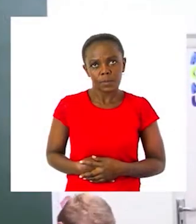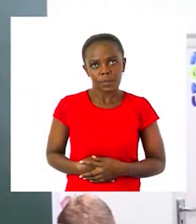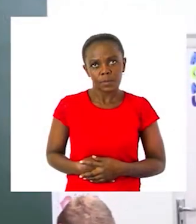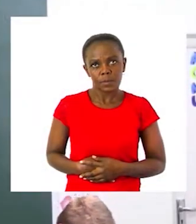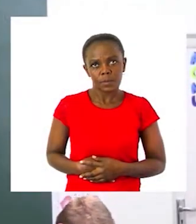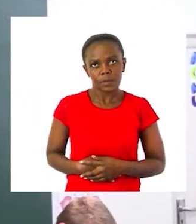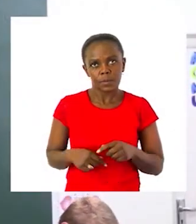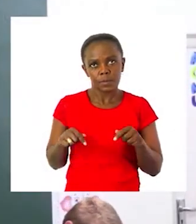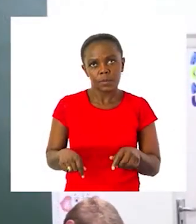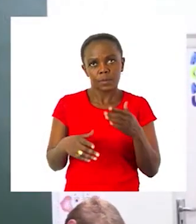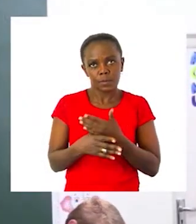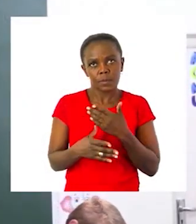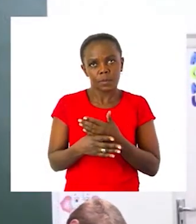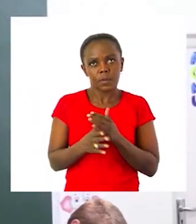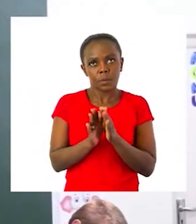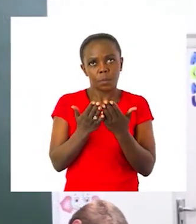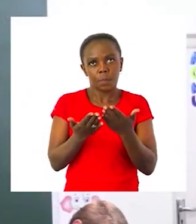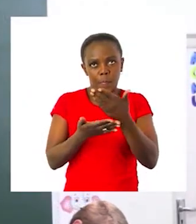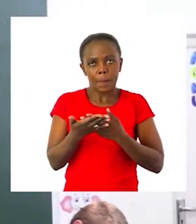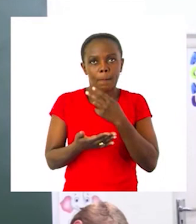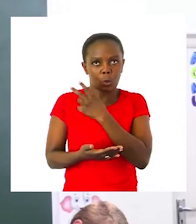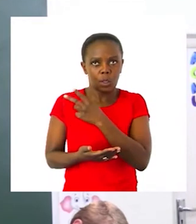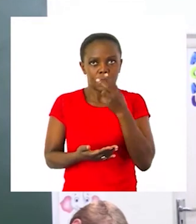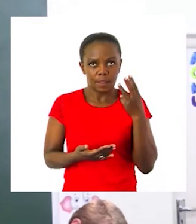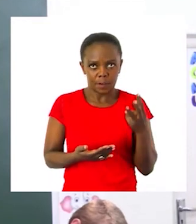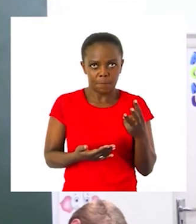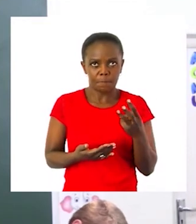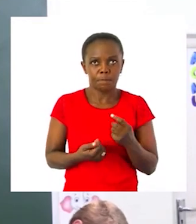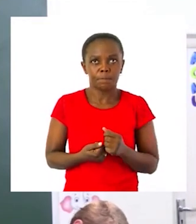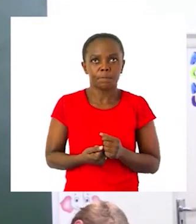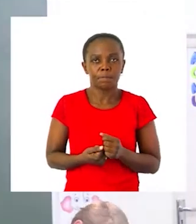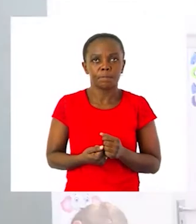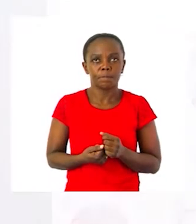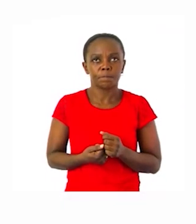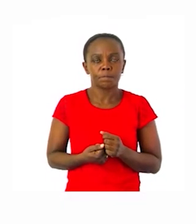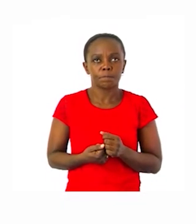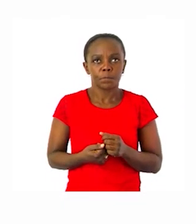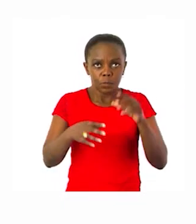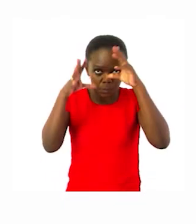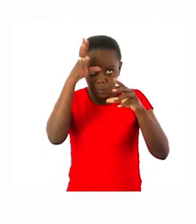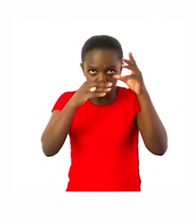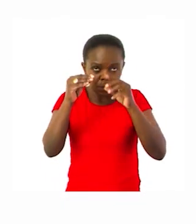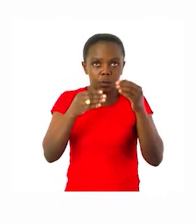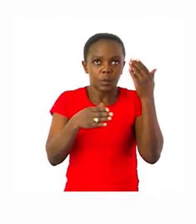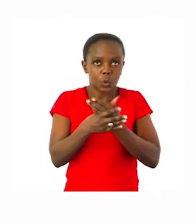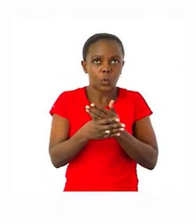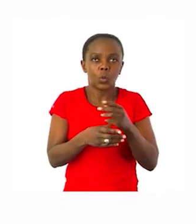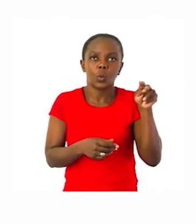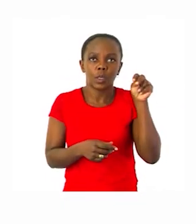This activity is coming from page 23. We are going to learn about new